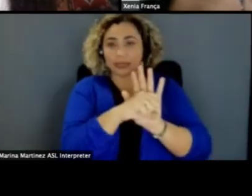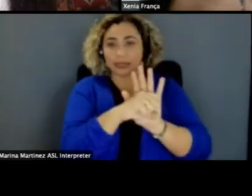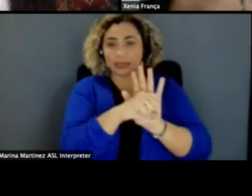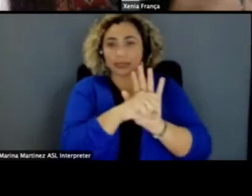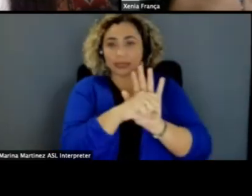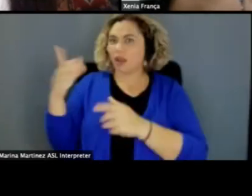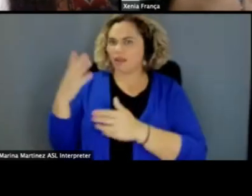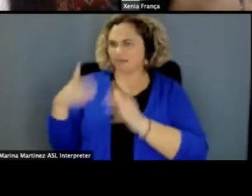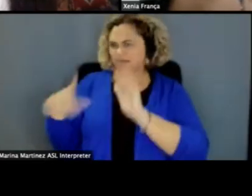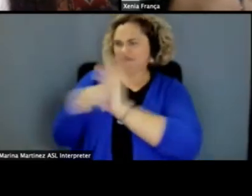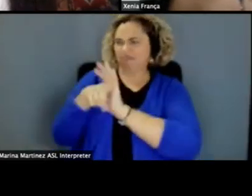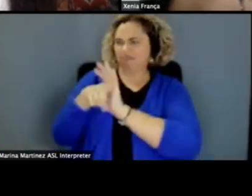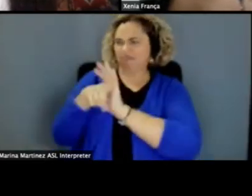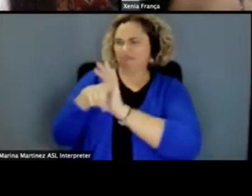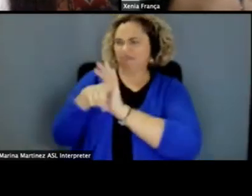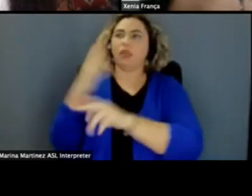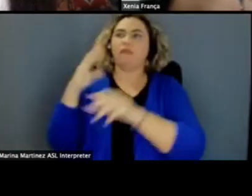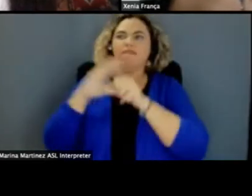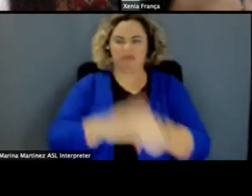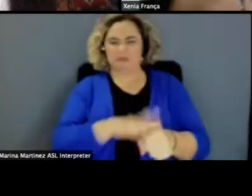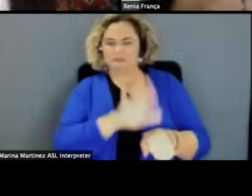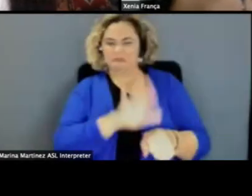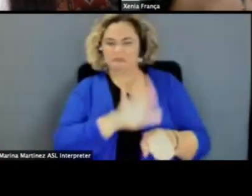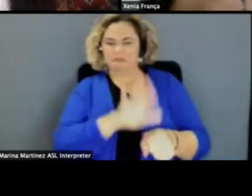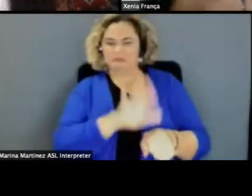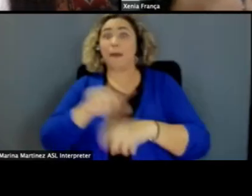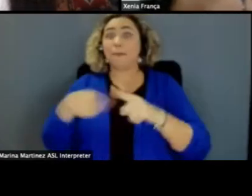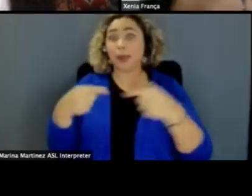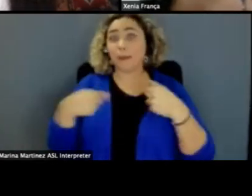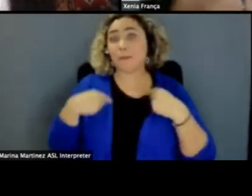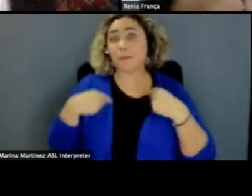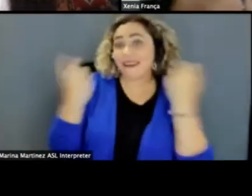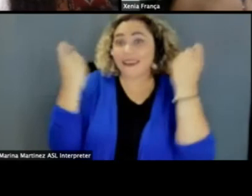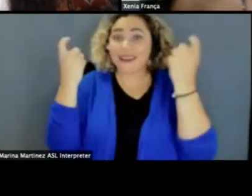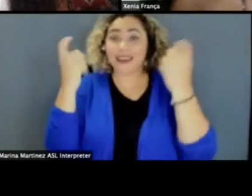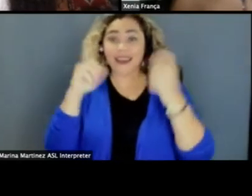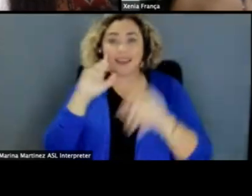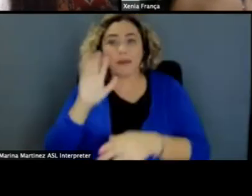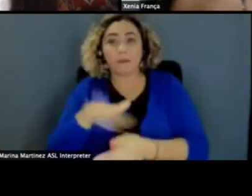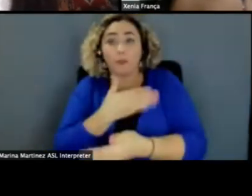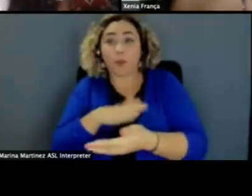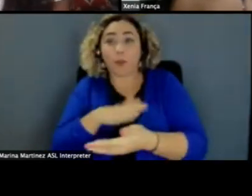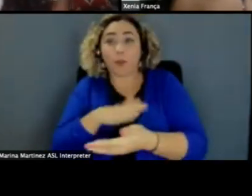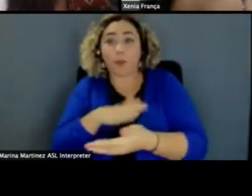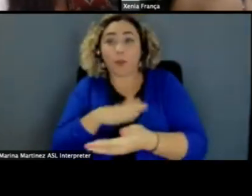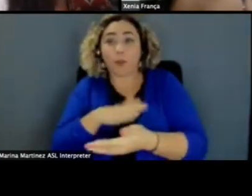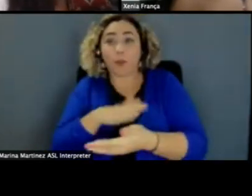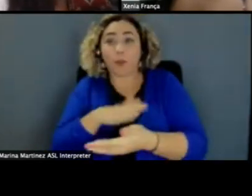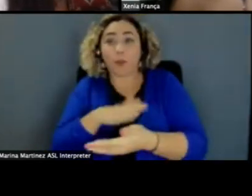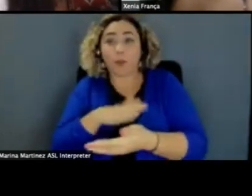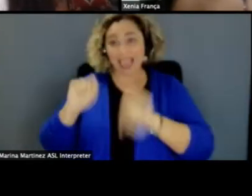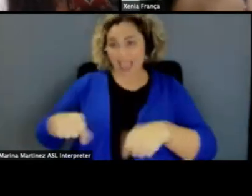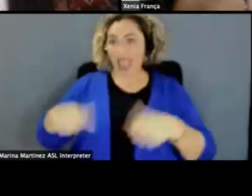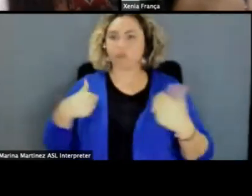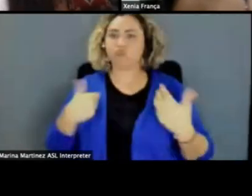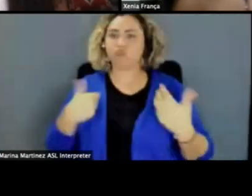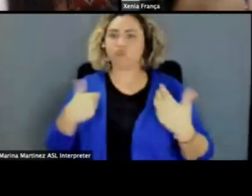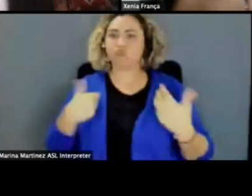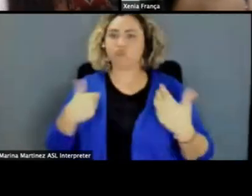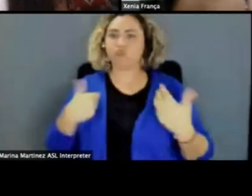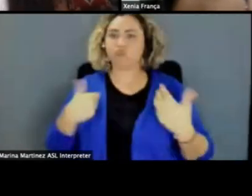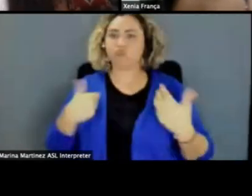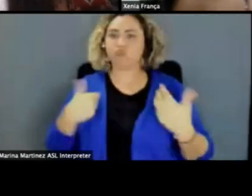signs of oppression, but they use them when they're in festivities as something positive? And you still see in